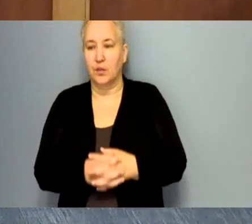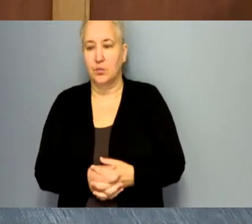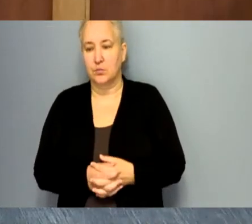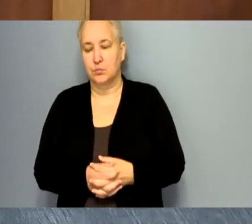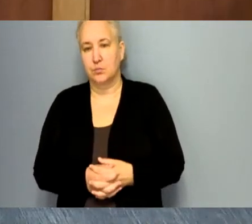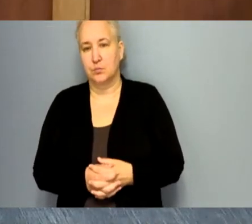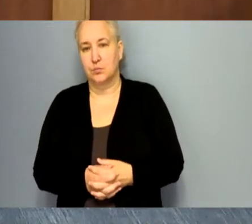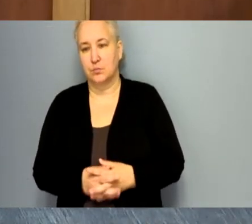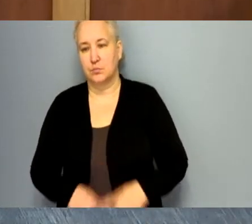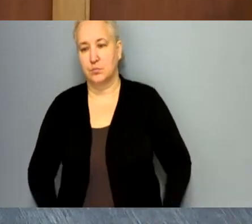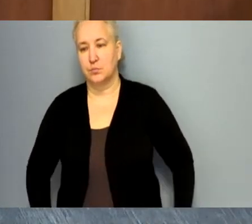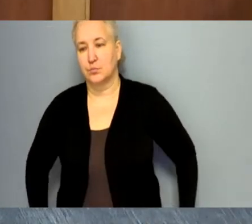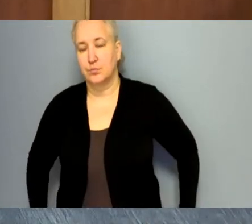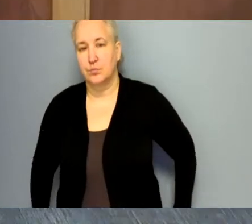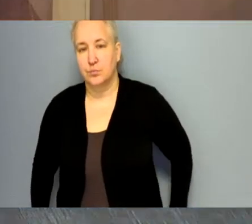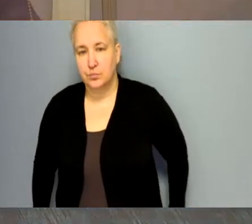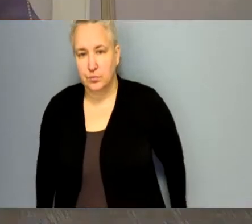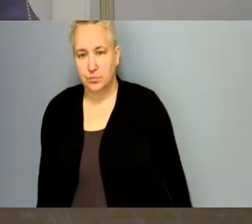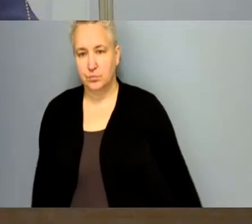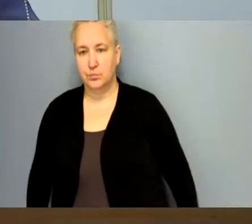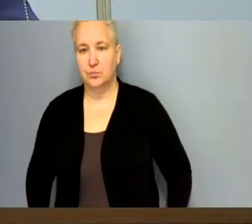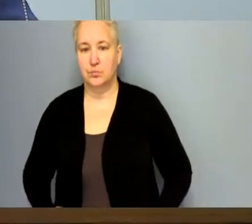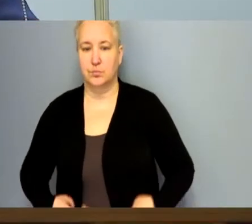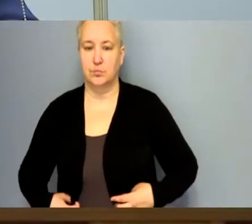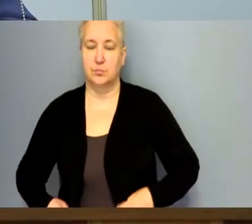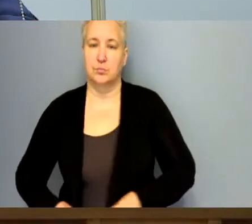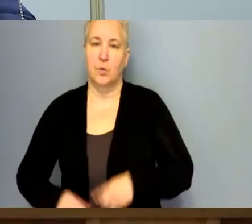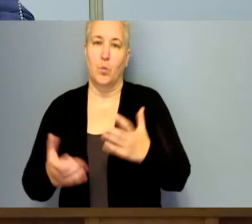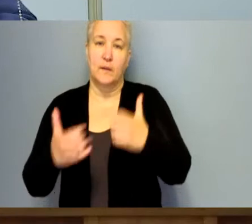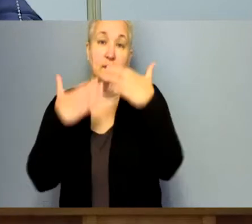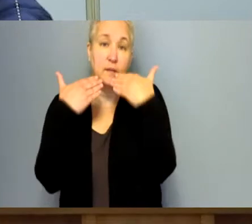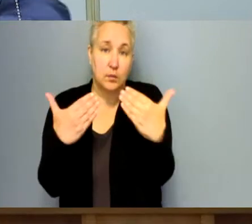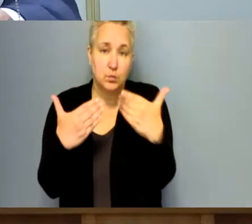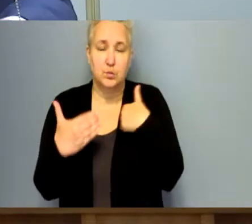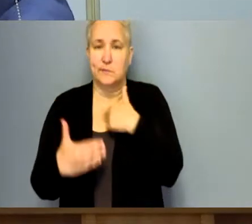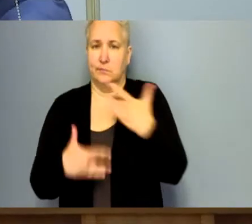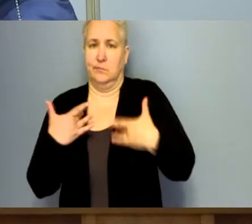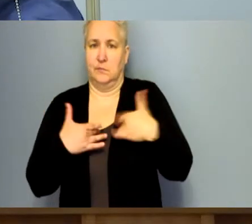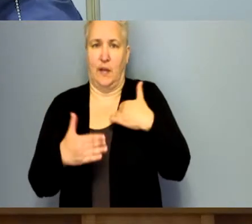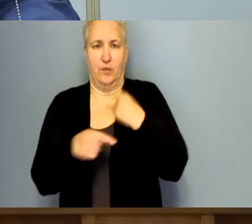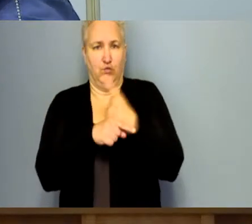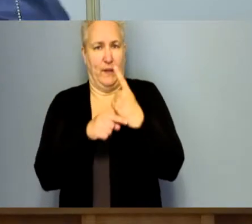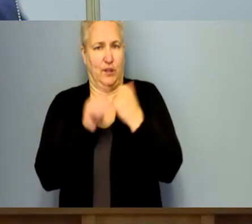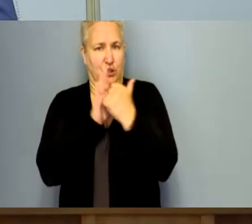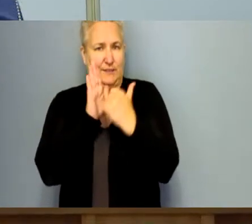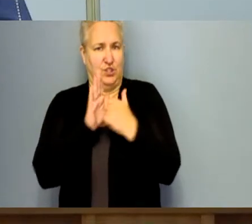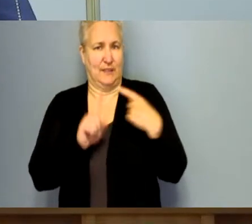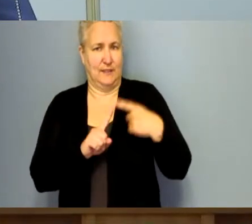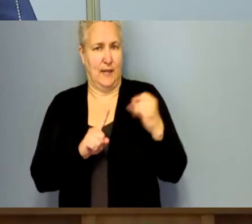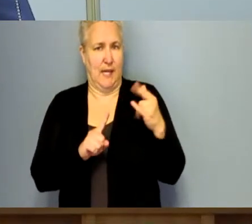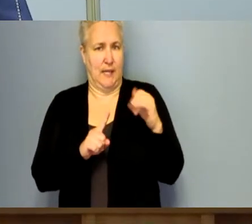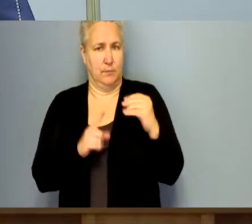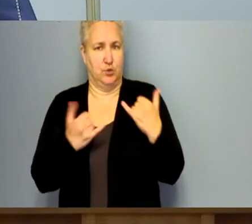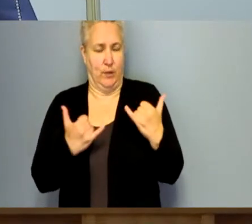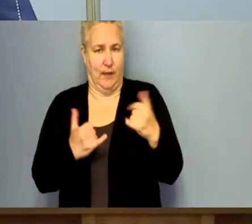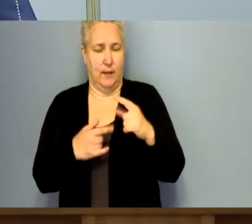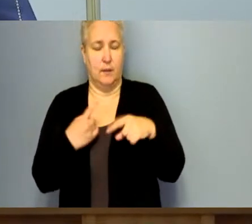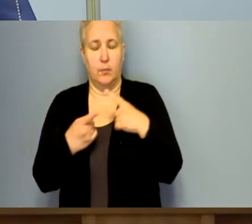thank you based on, we're excited really to have this regular agenda item today. about the